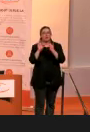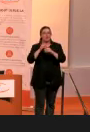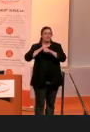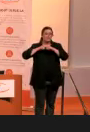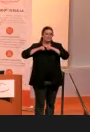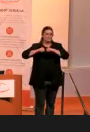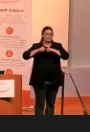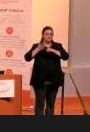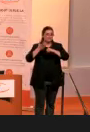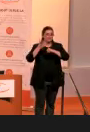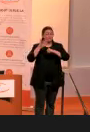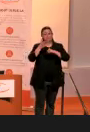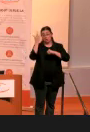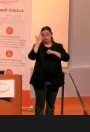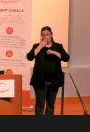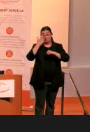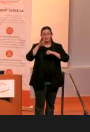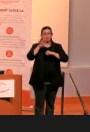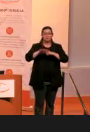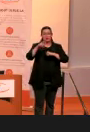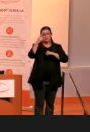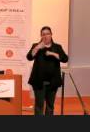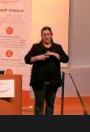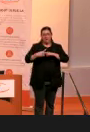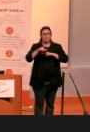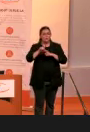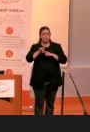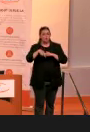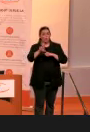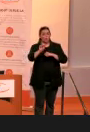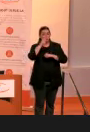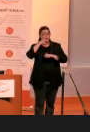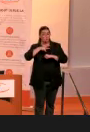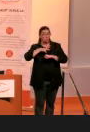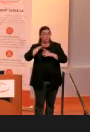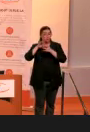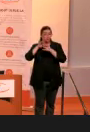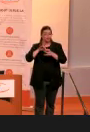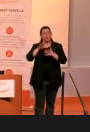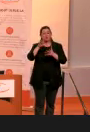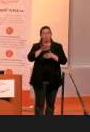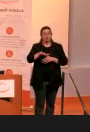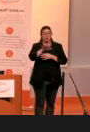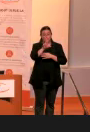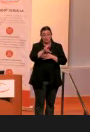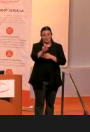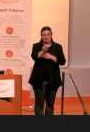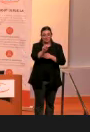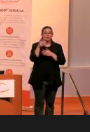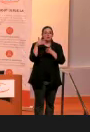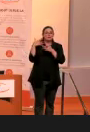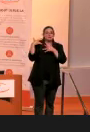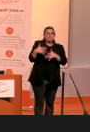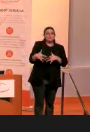of all lupus women in the United States are African American, and a huge number of them